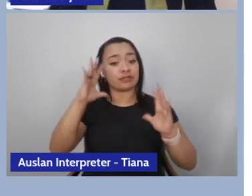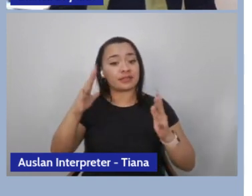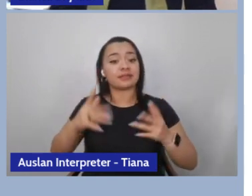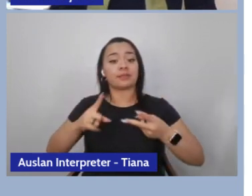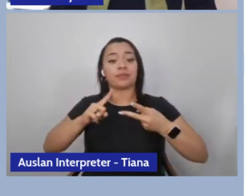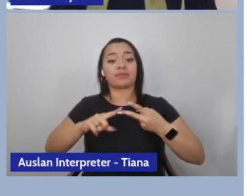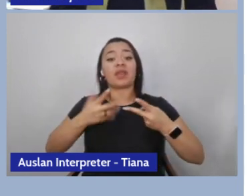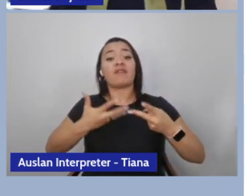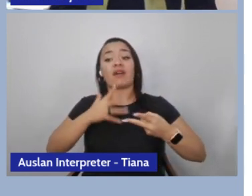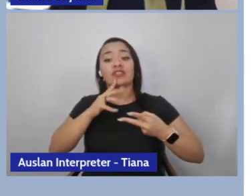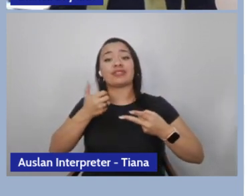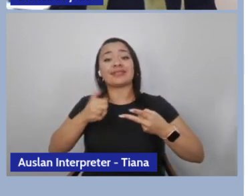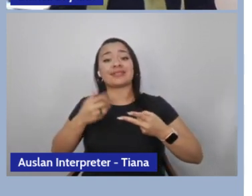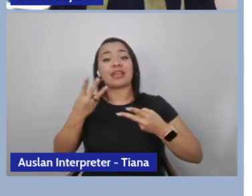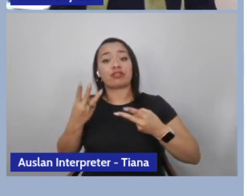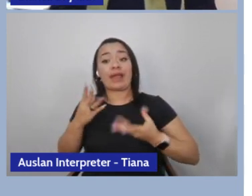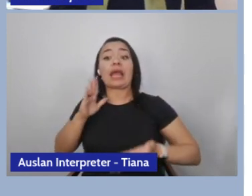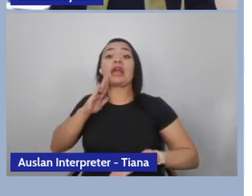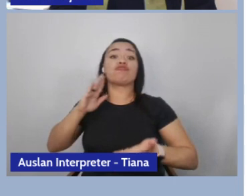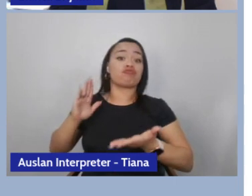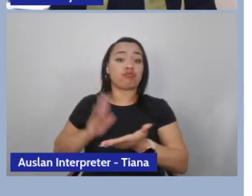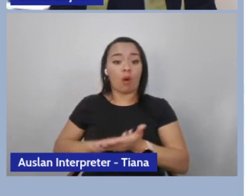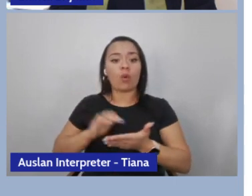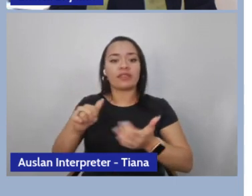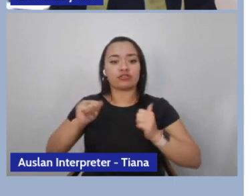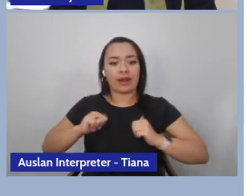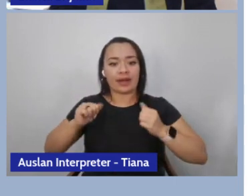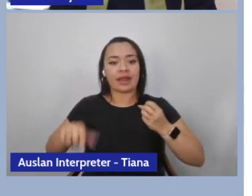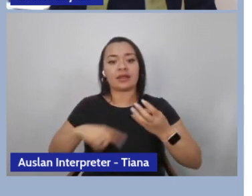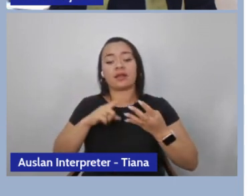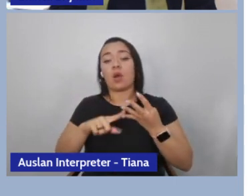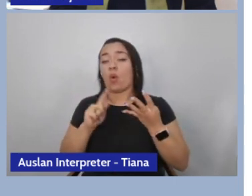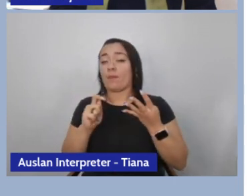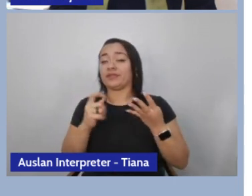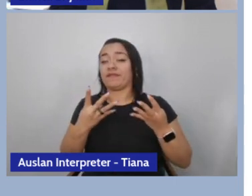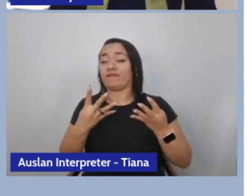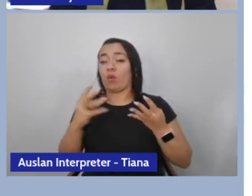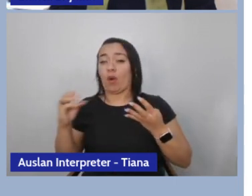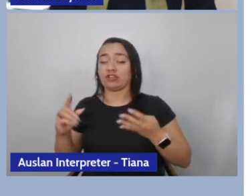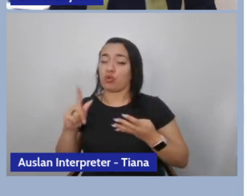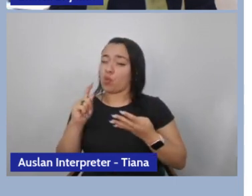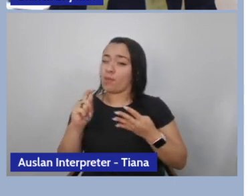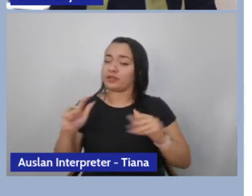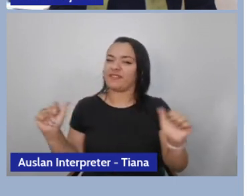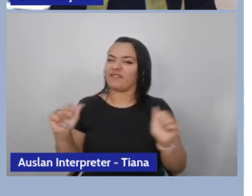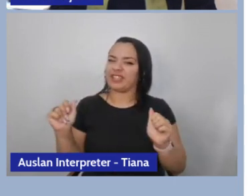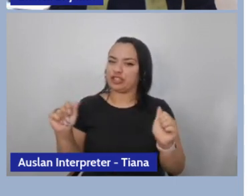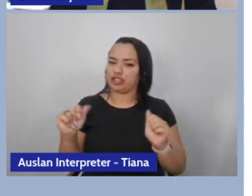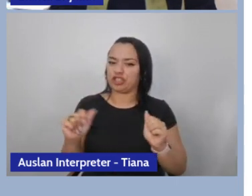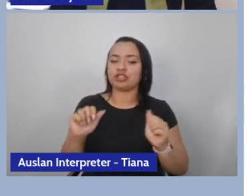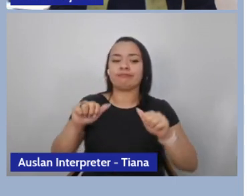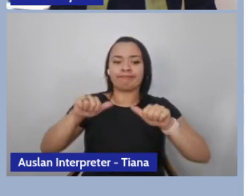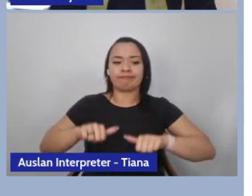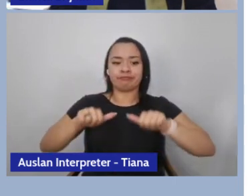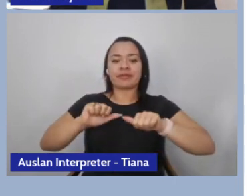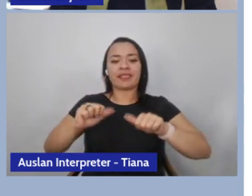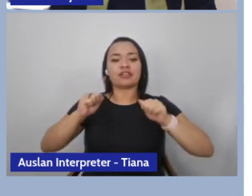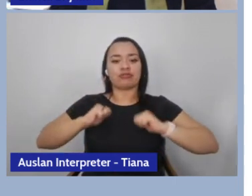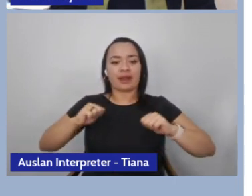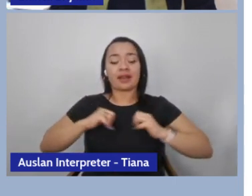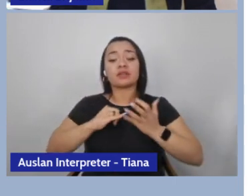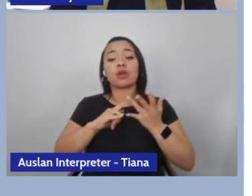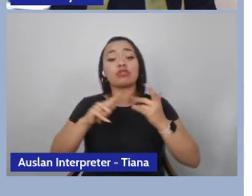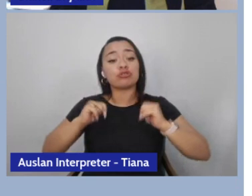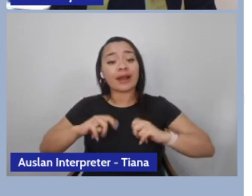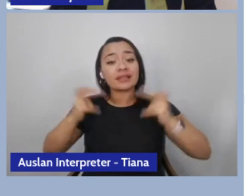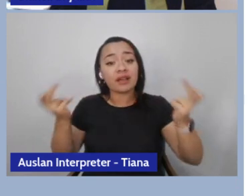enroll in the training, and almost 400 have already completed it. So this training is available, it's free, it's